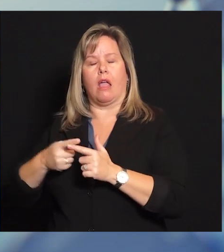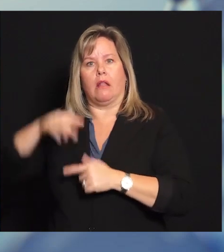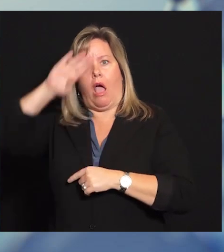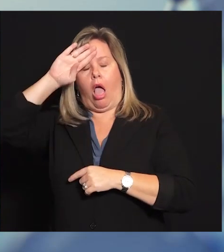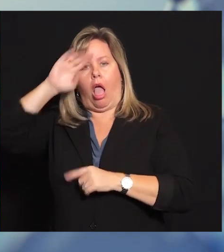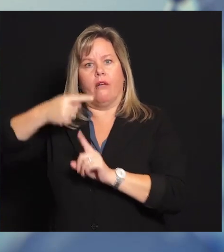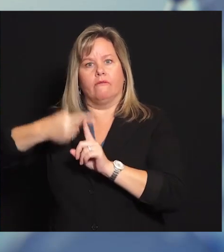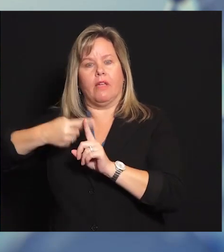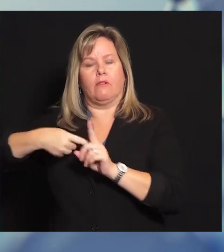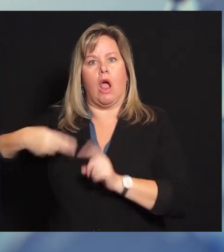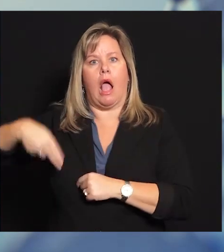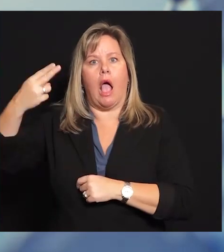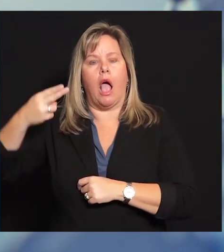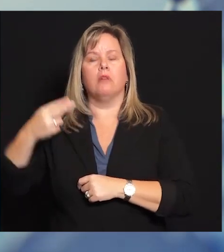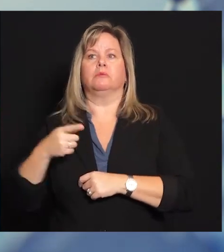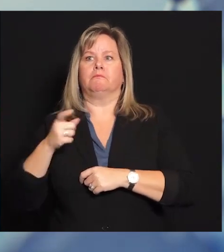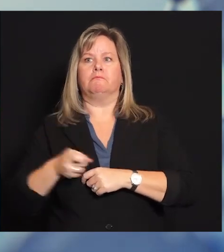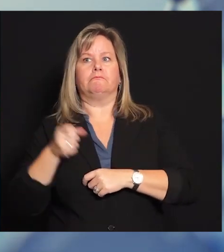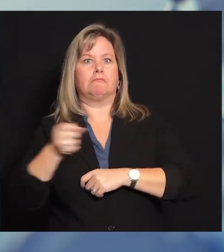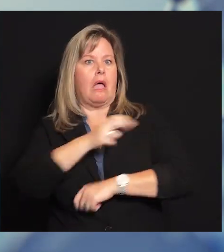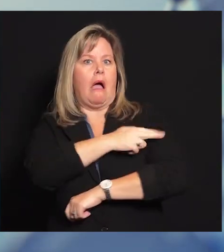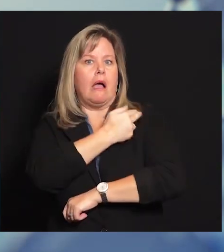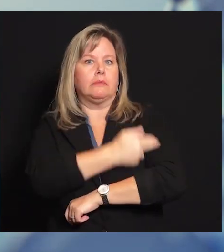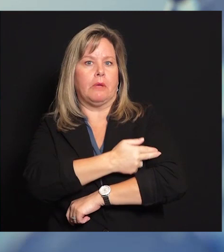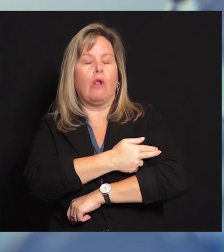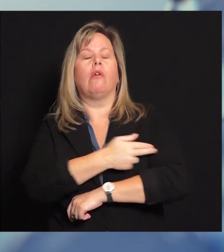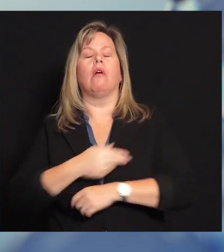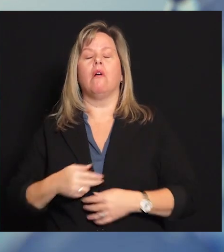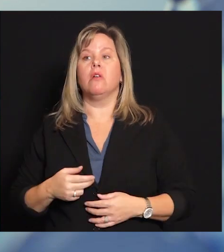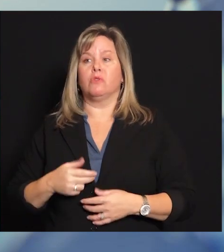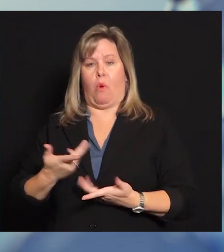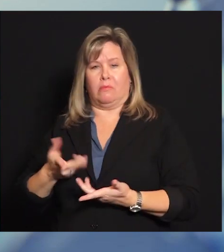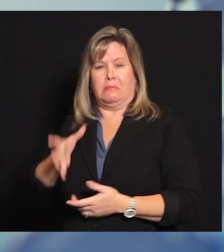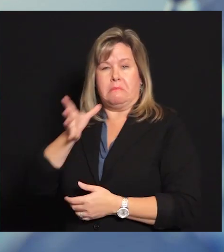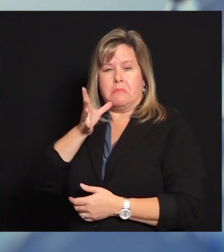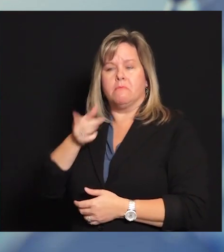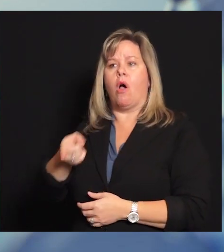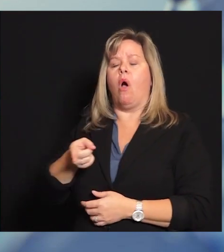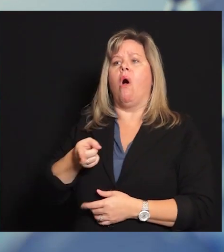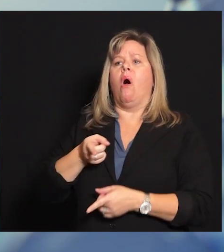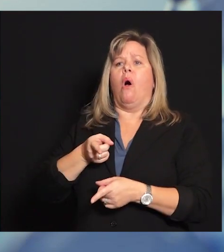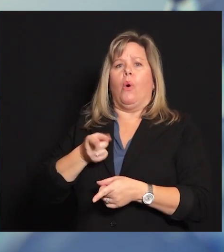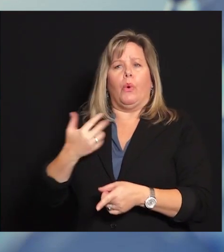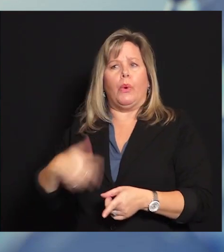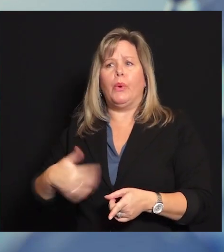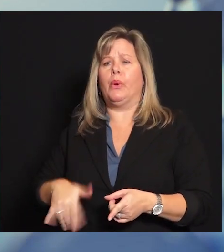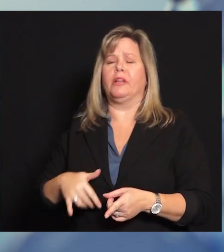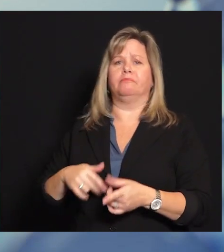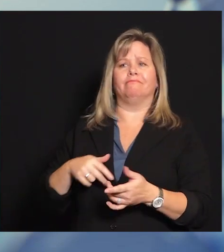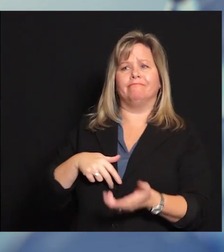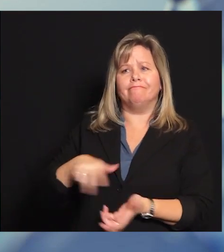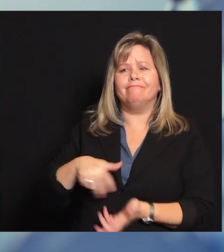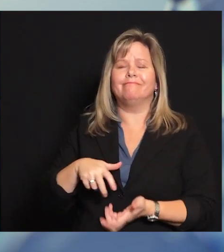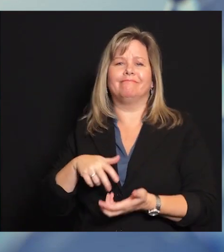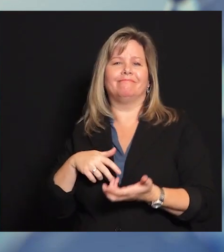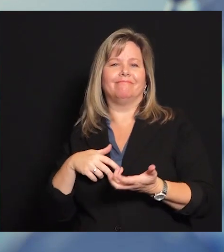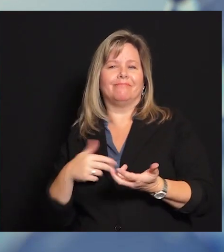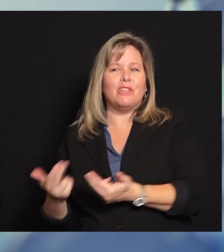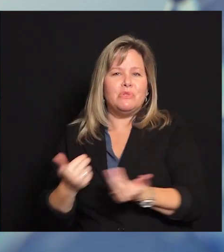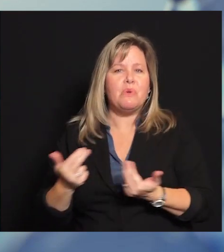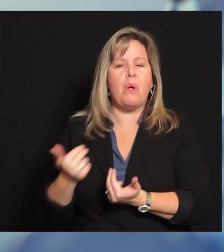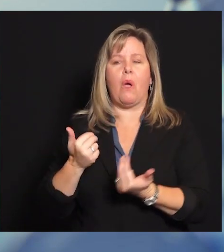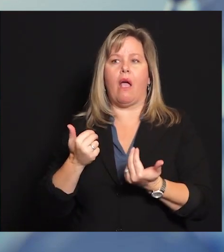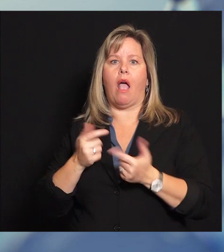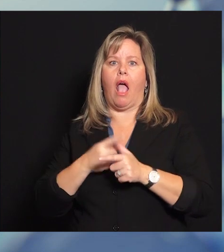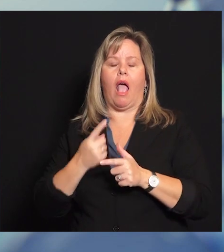Helen DeVos Children's Hospital. It's just he was joking in the emergency room, even with that temperature, and then within a few hours he was unable